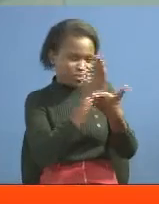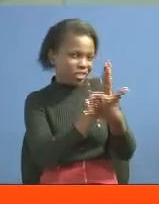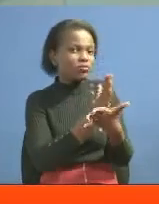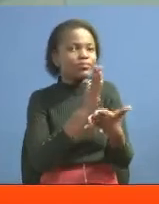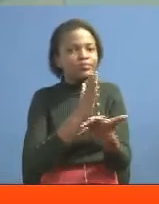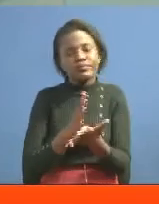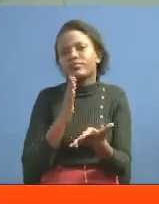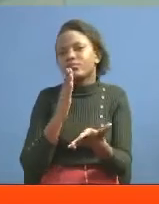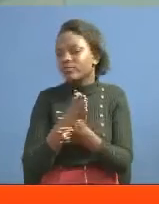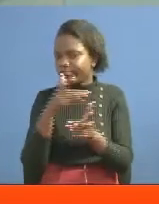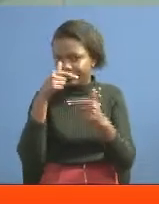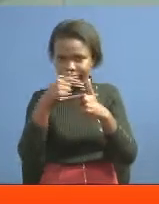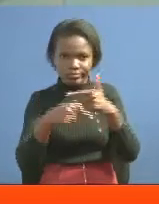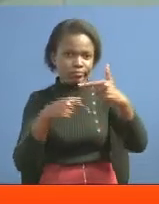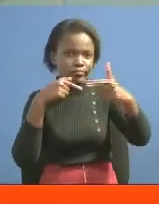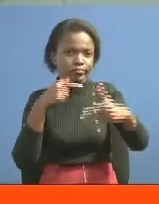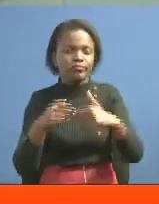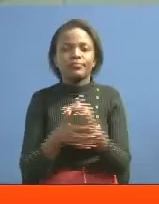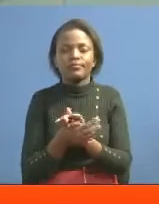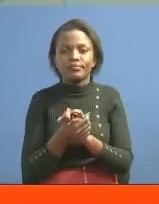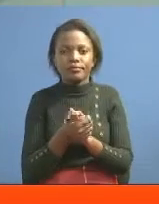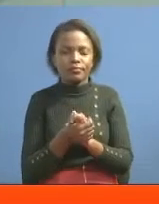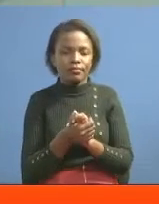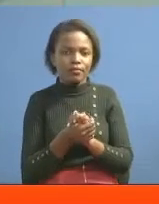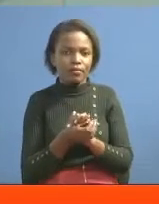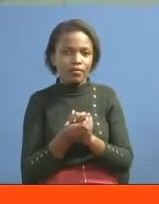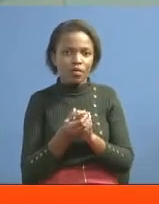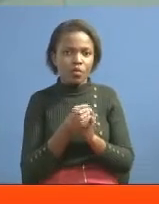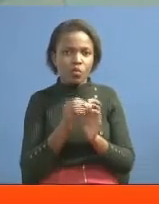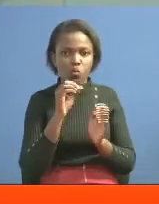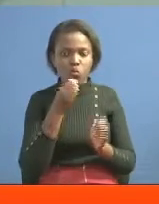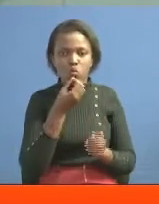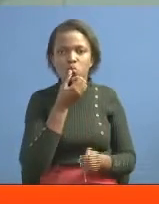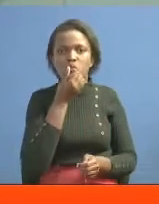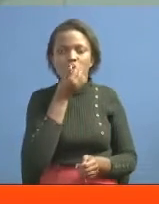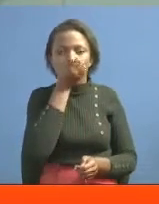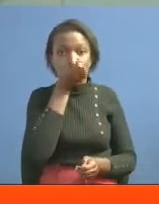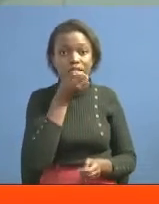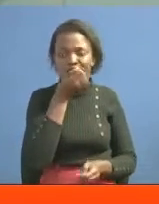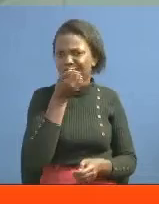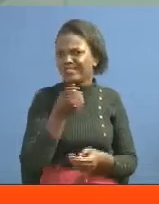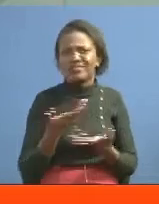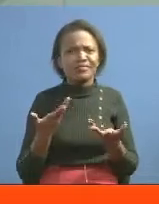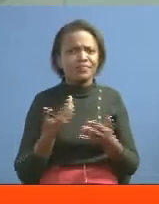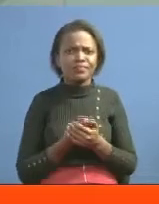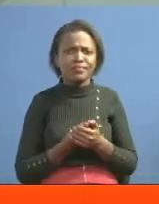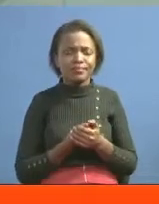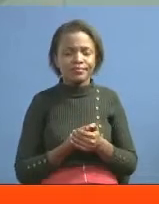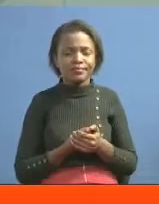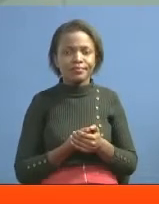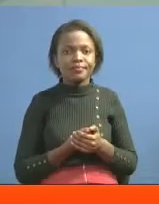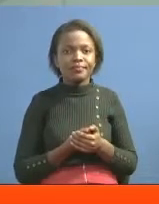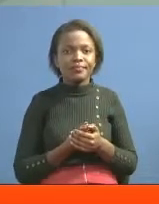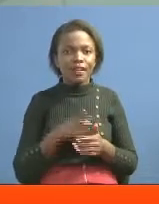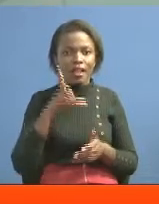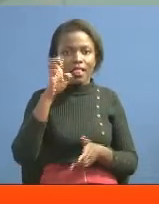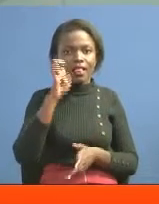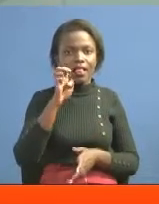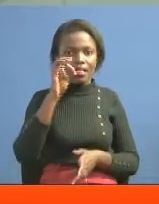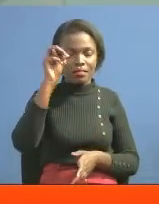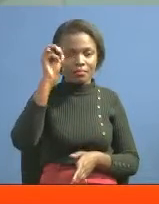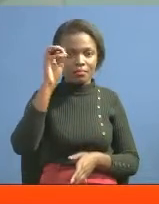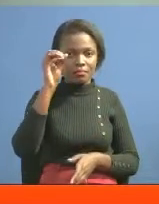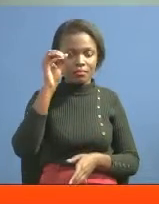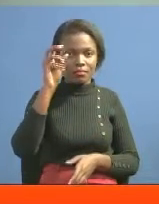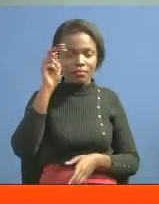all these things. So farmers who are dealing with oranges, for instance, lemons. The other day I was in the market and I couldn't find any lemons. They are on